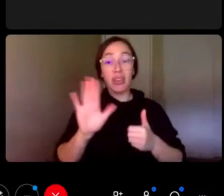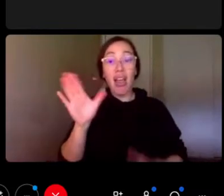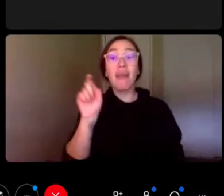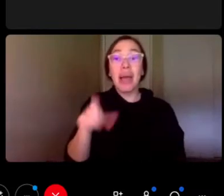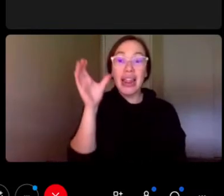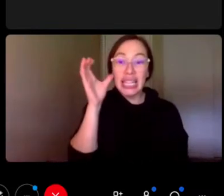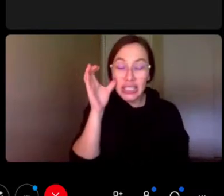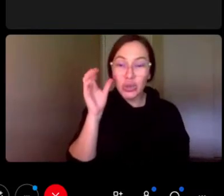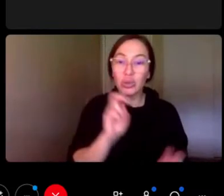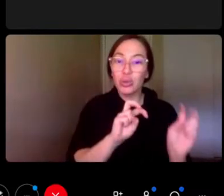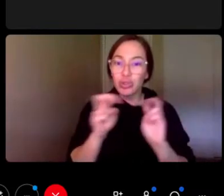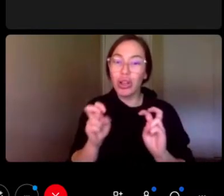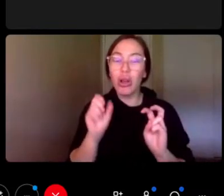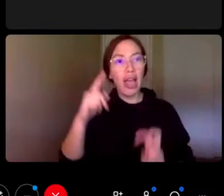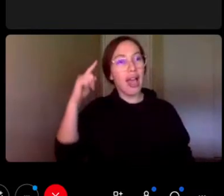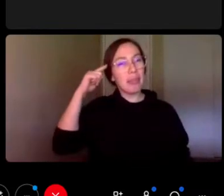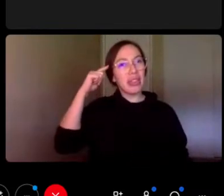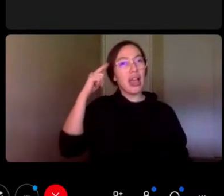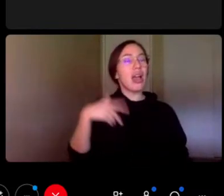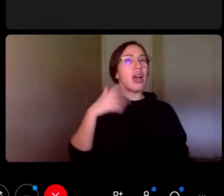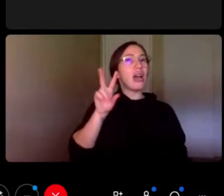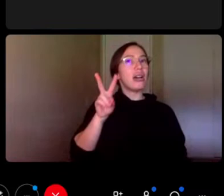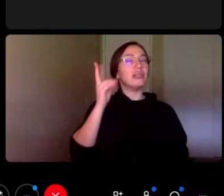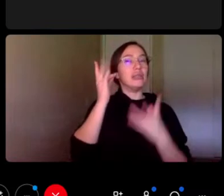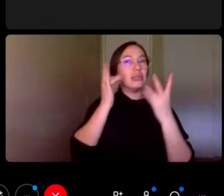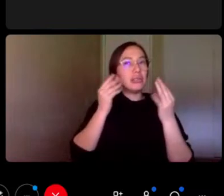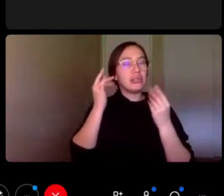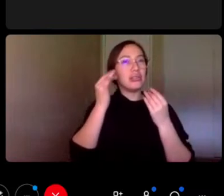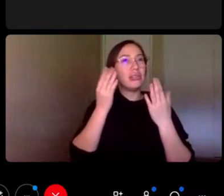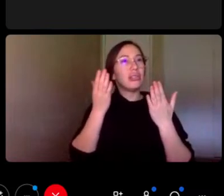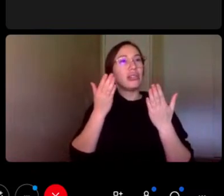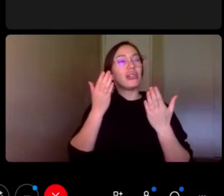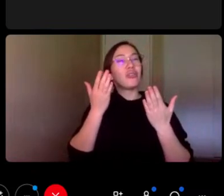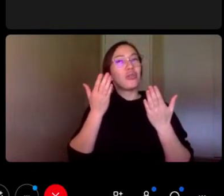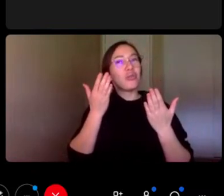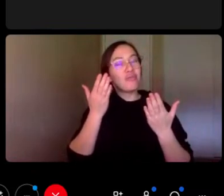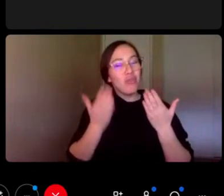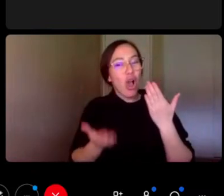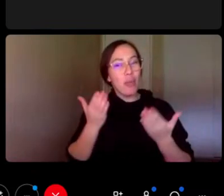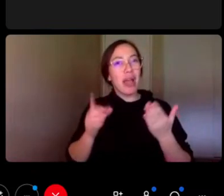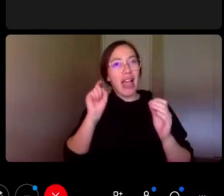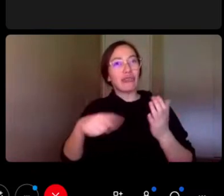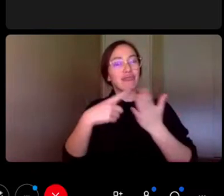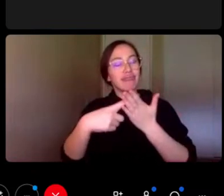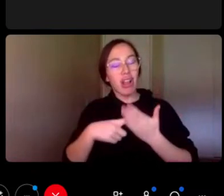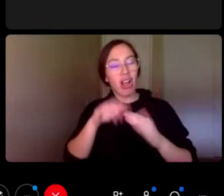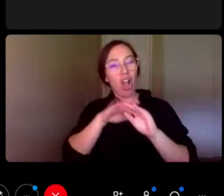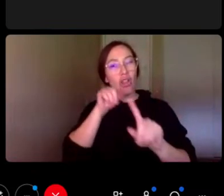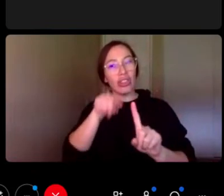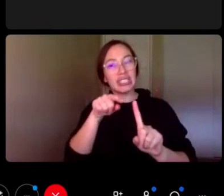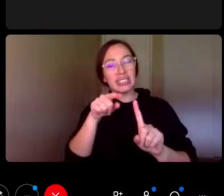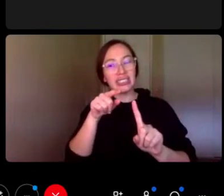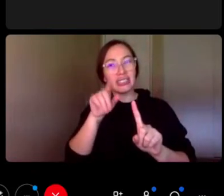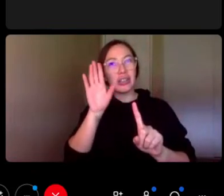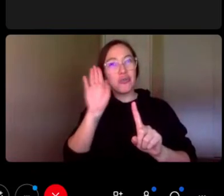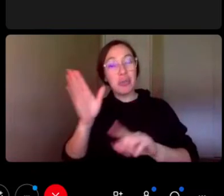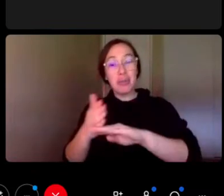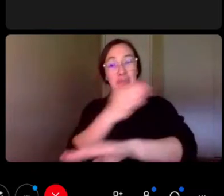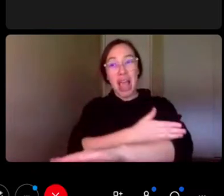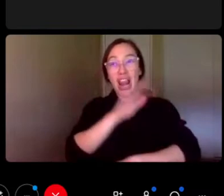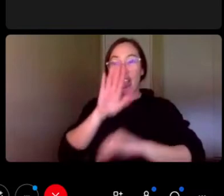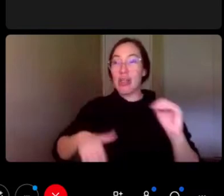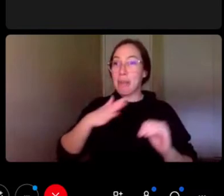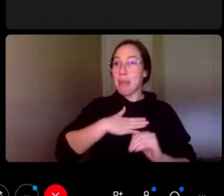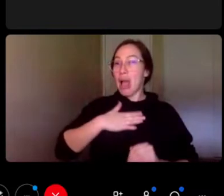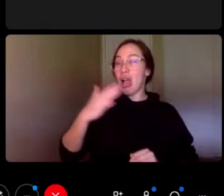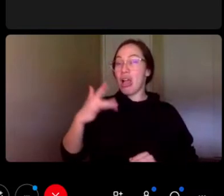in your mind thinking, okay, I'm going to really hear this because I think there's going to be a third. There's going to be a place we're going to go together on this. It's going to be better than where I thought it was going to go or